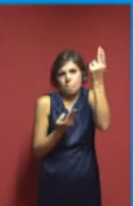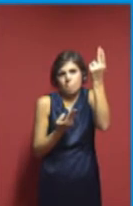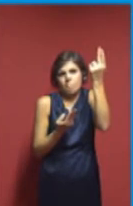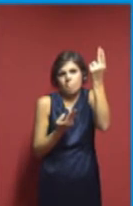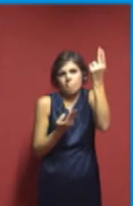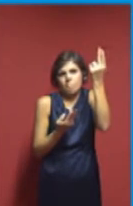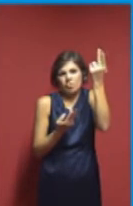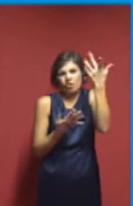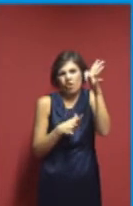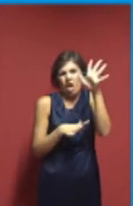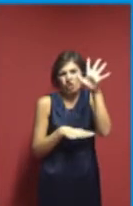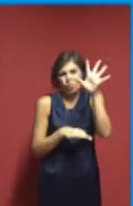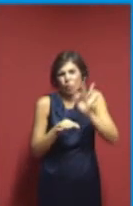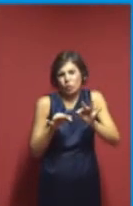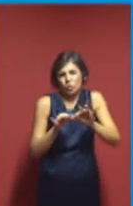Making,